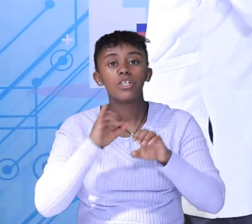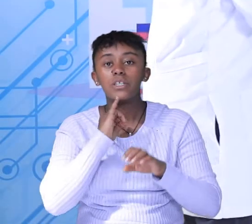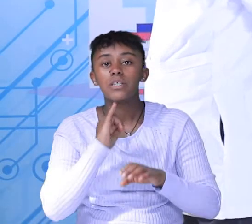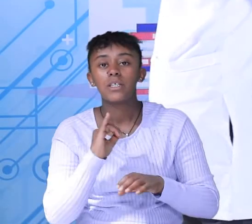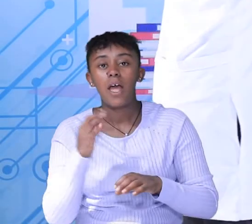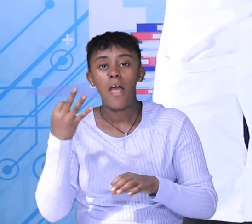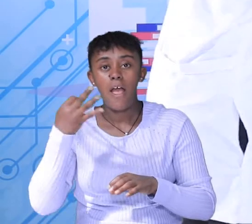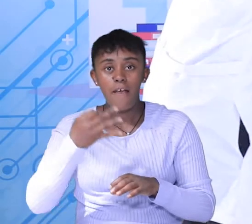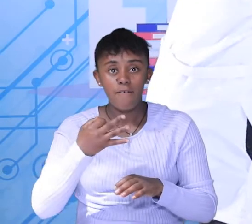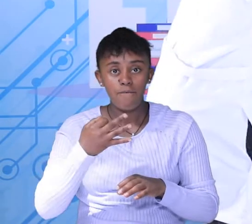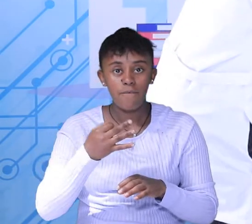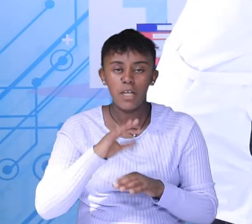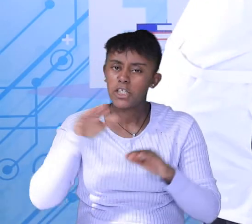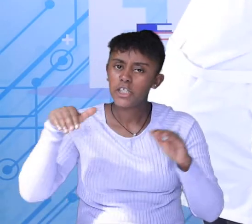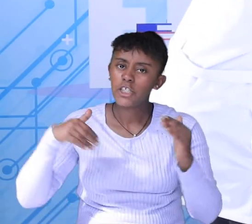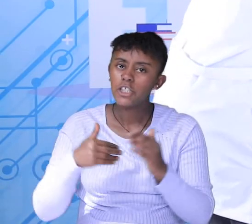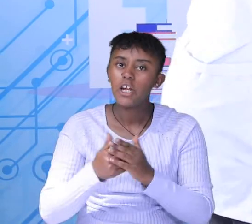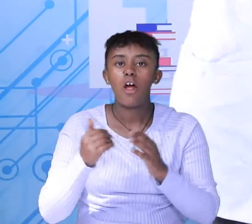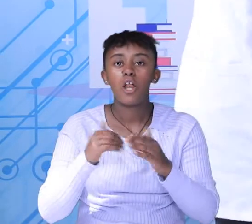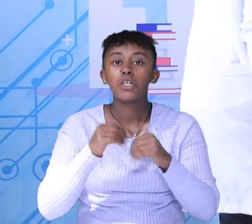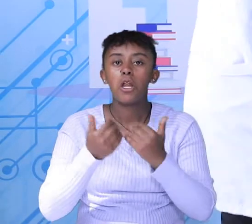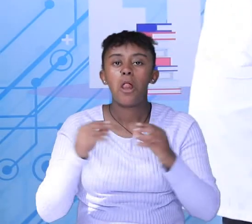in magnetism.